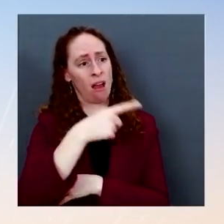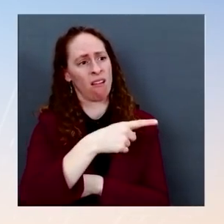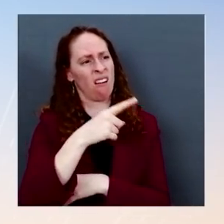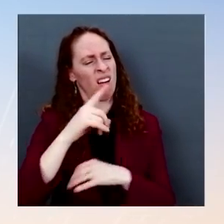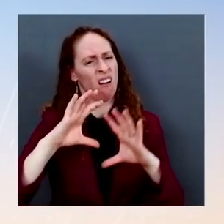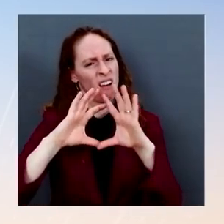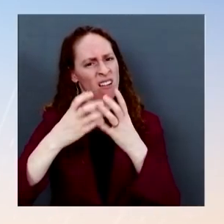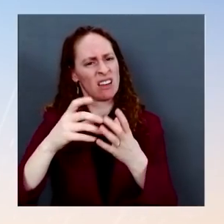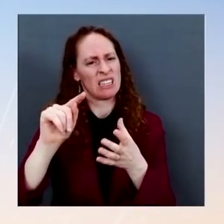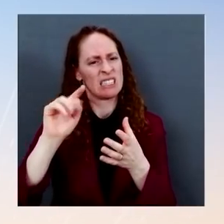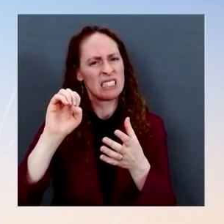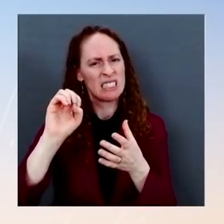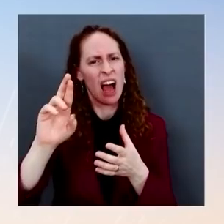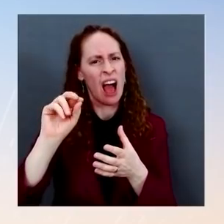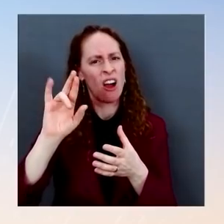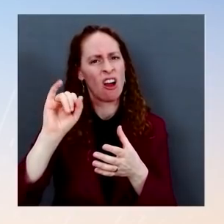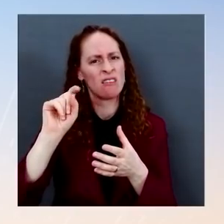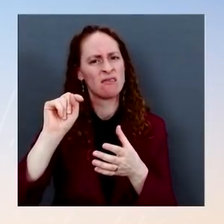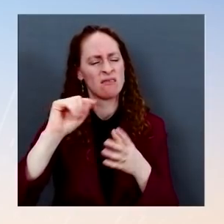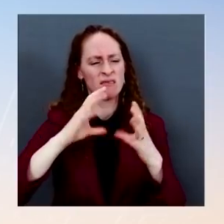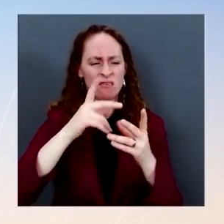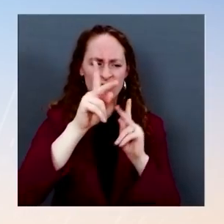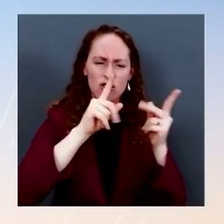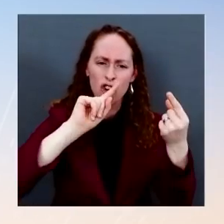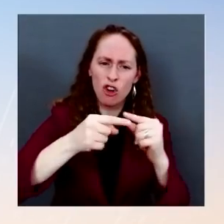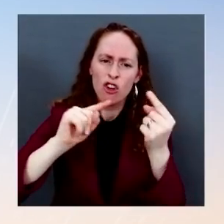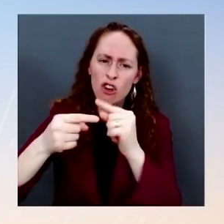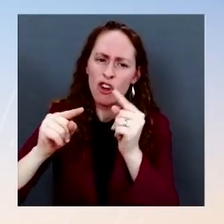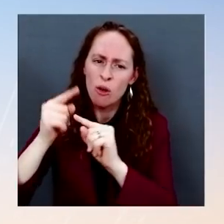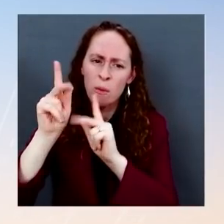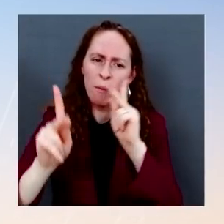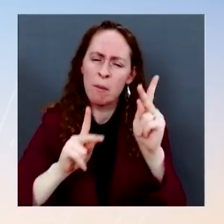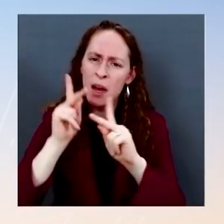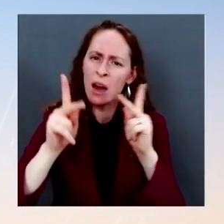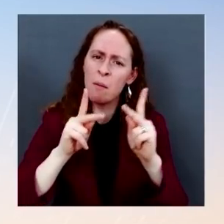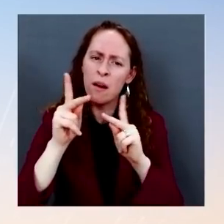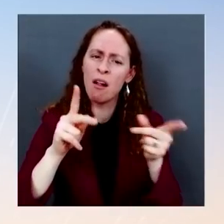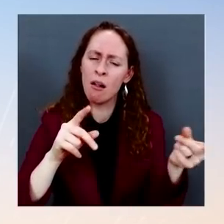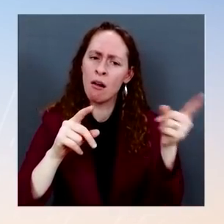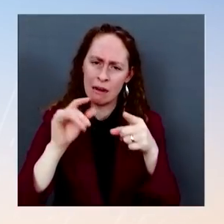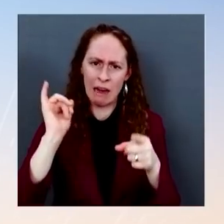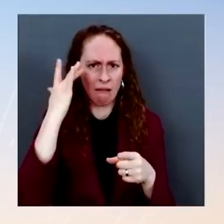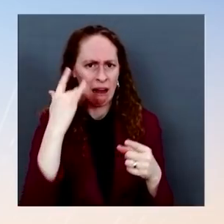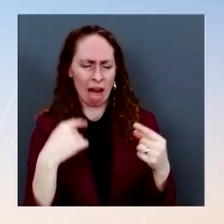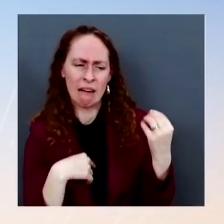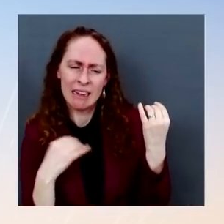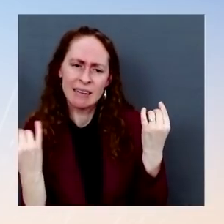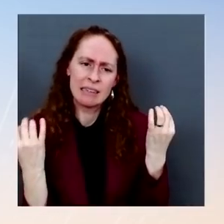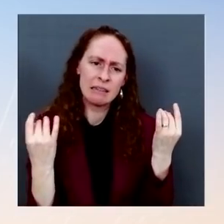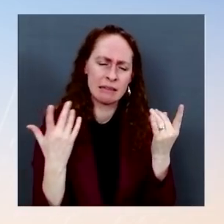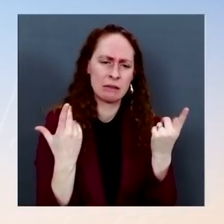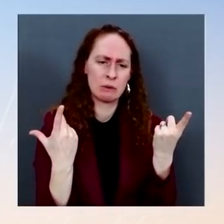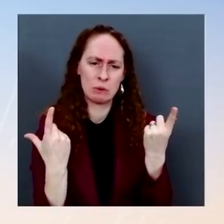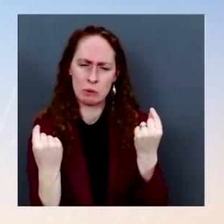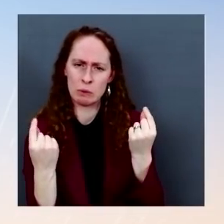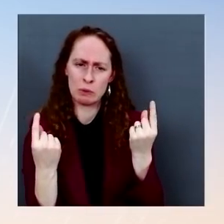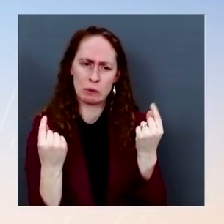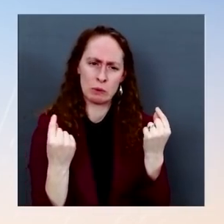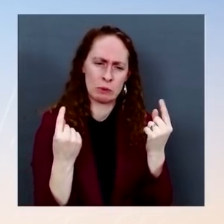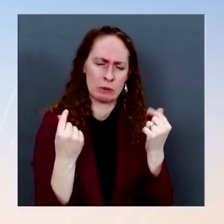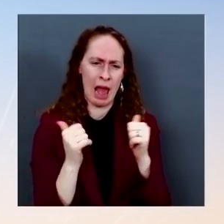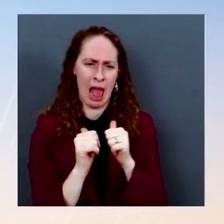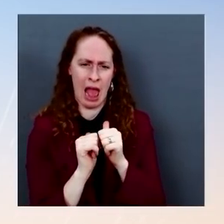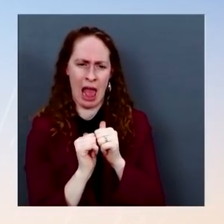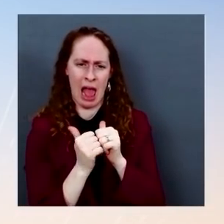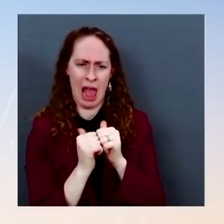ongoing litigation over those funds. Go ahead. Hello. Thanks, Jen. Does the president